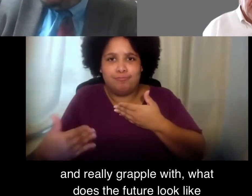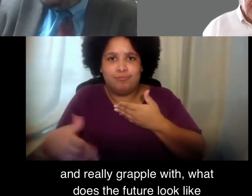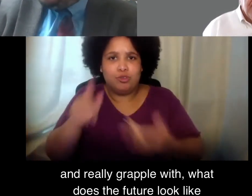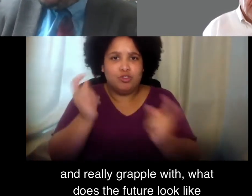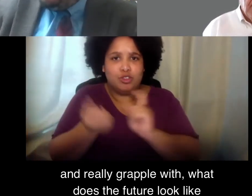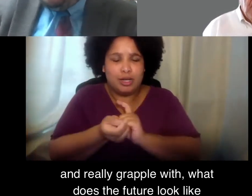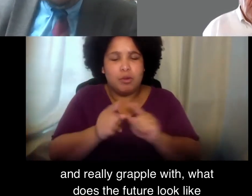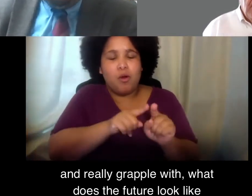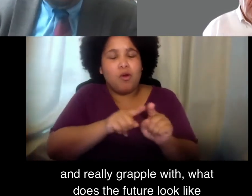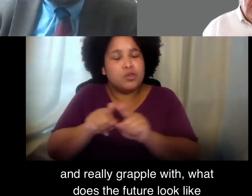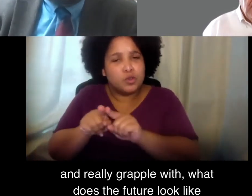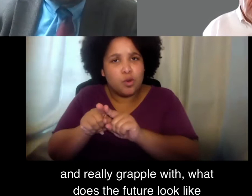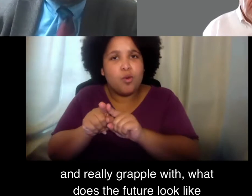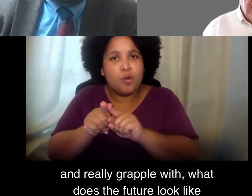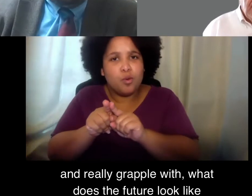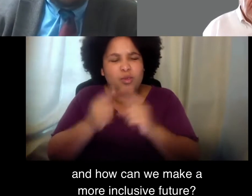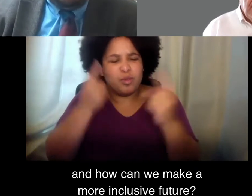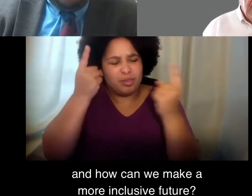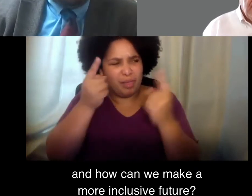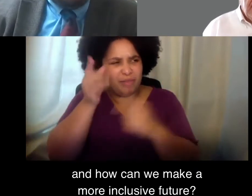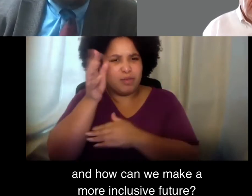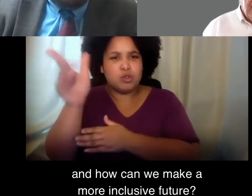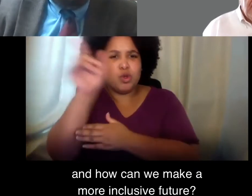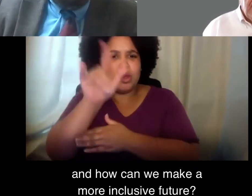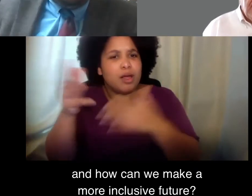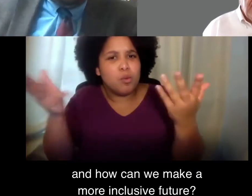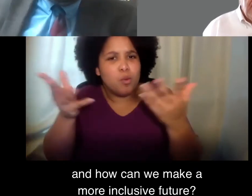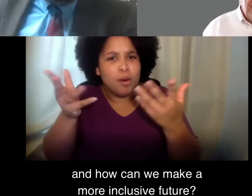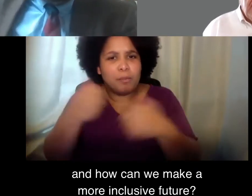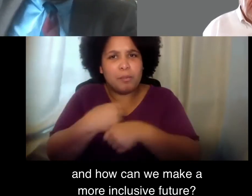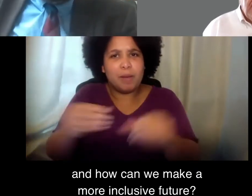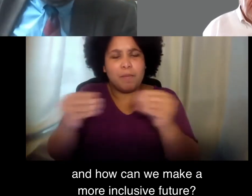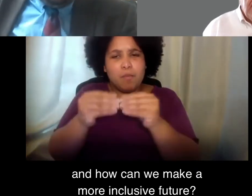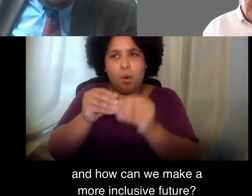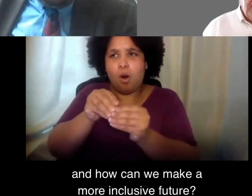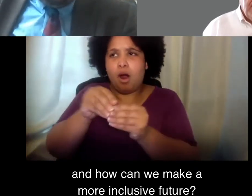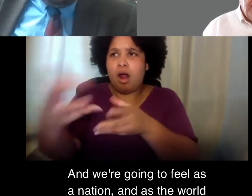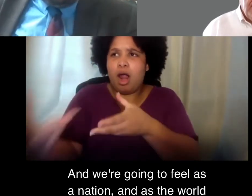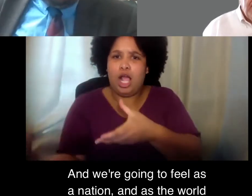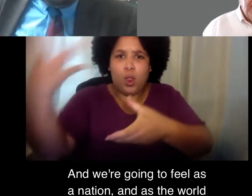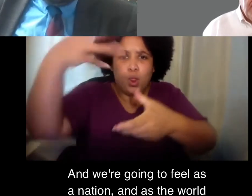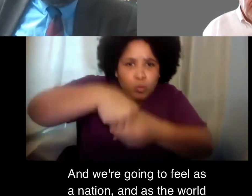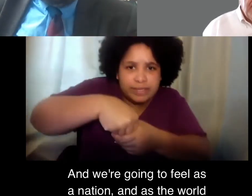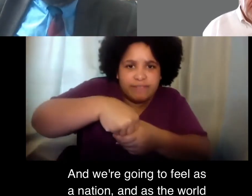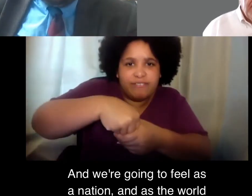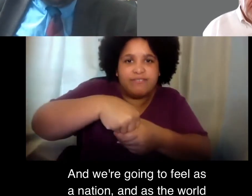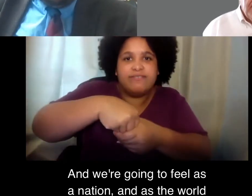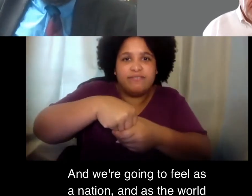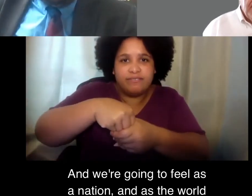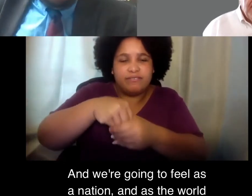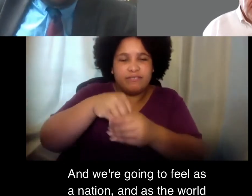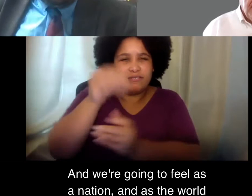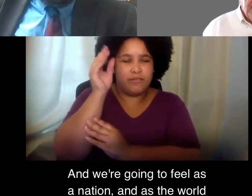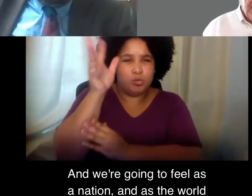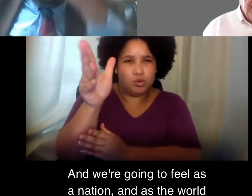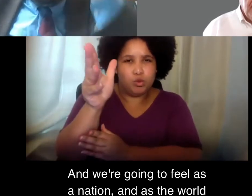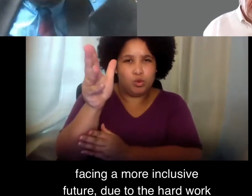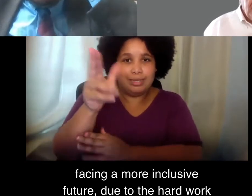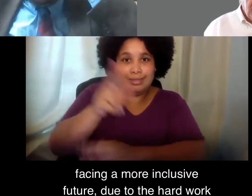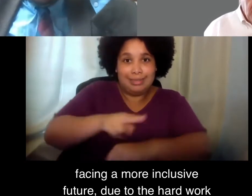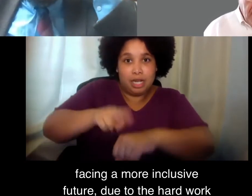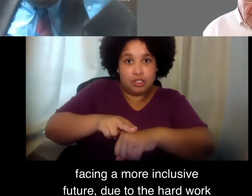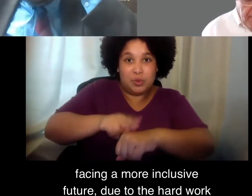with what does the future look like and how can we make a more inclusive future, and we're going to as a nation and as the